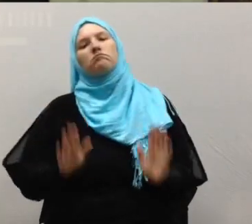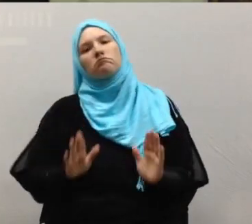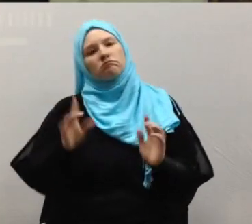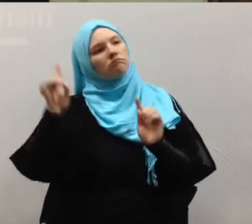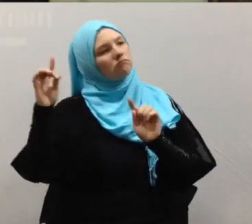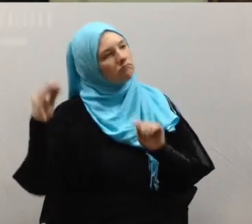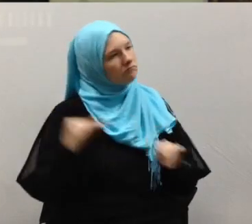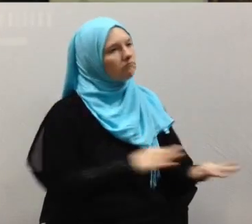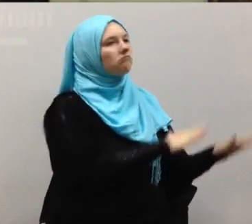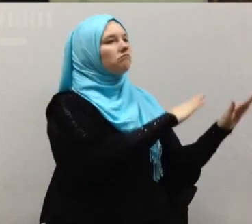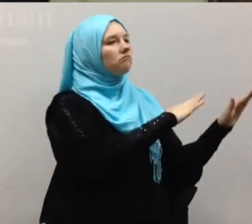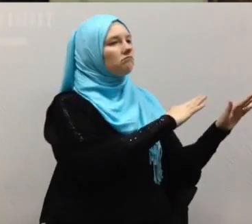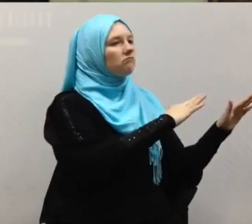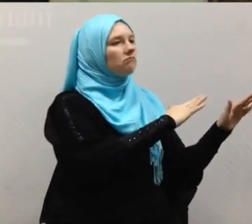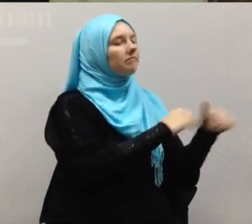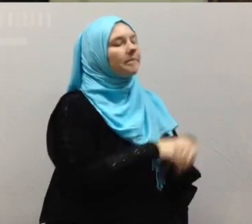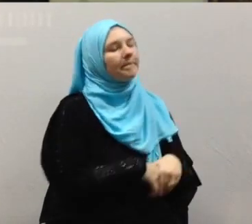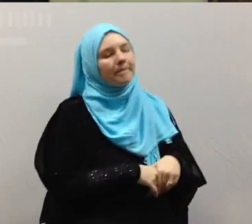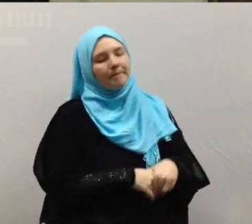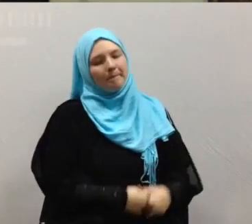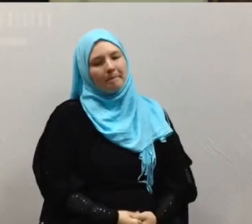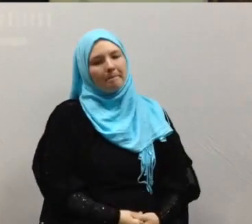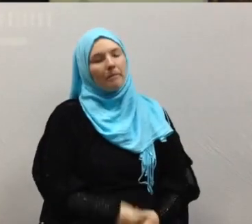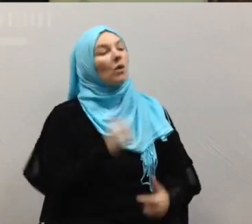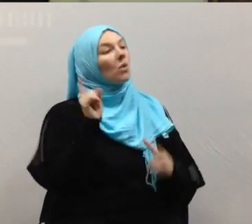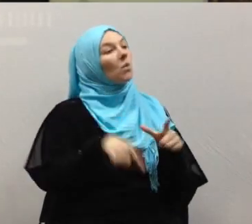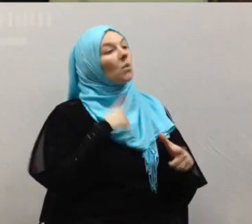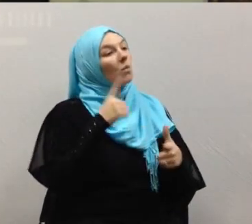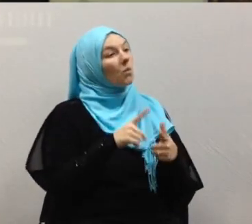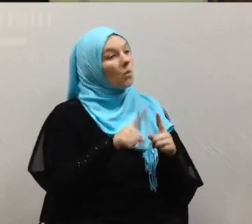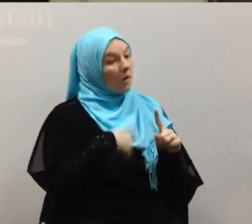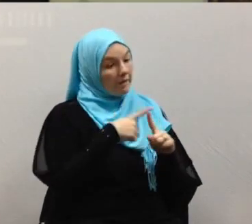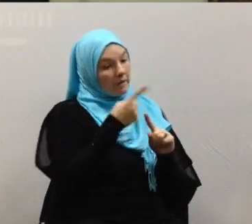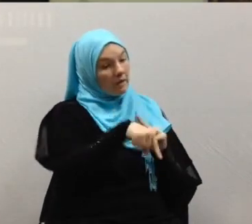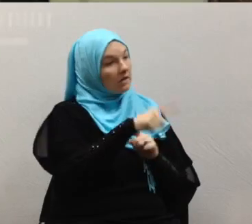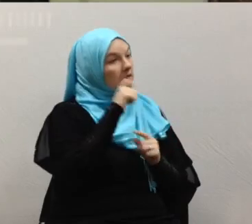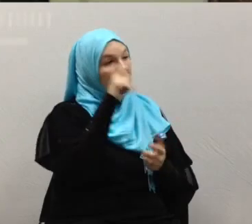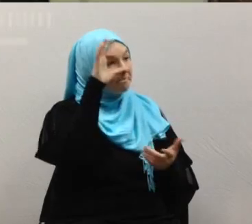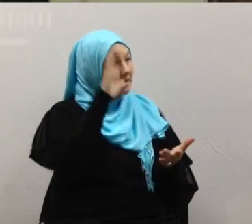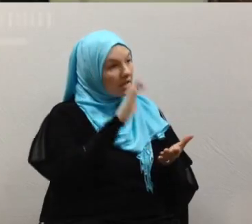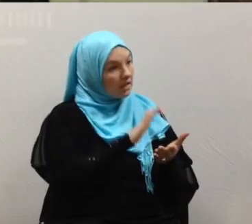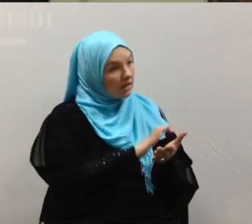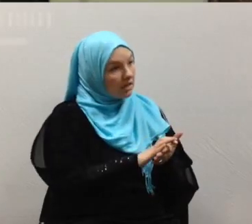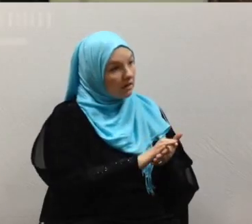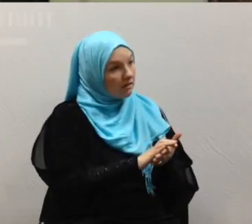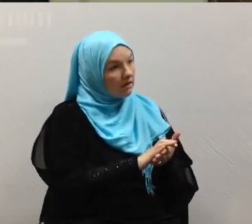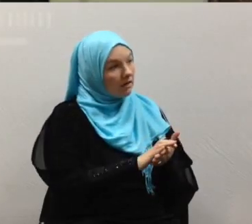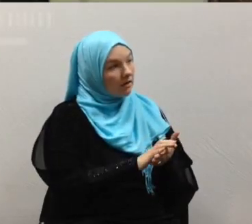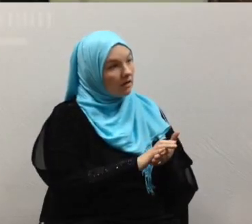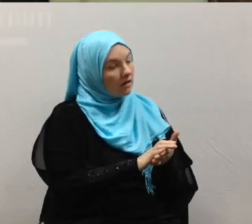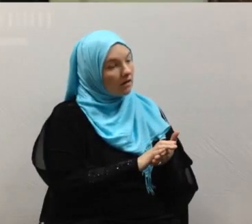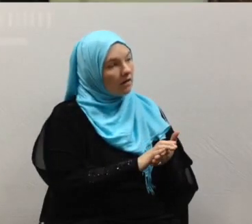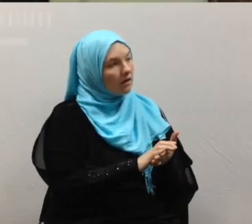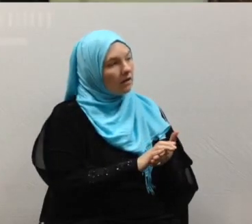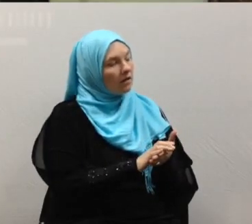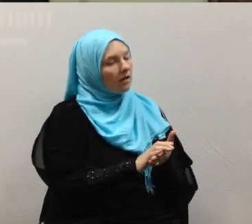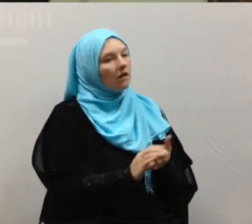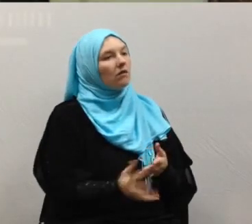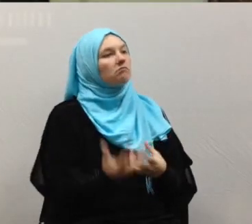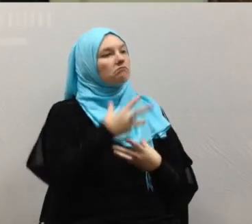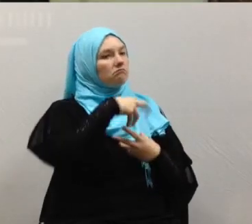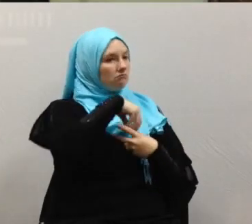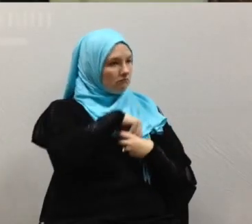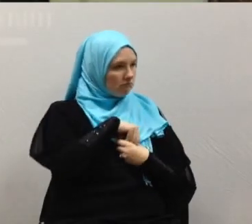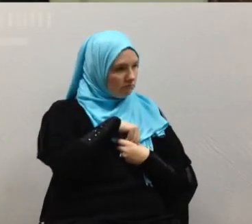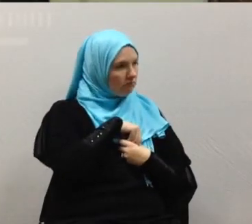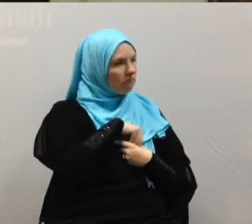When those who disbelieved had put into their hearts chauvinism, the chauvinism of the time of ignorance,